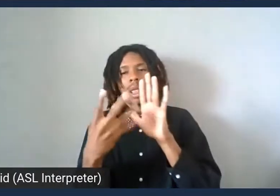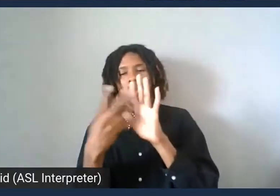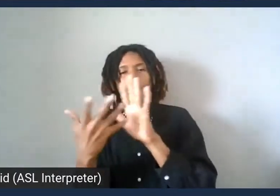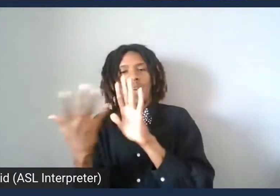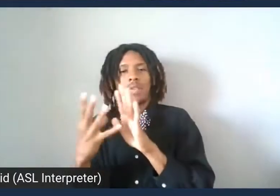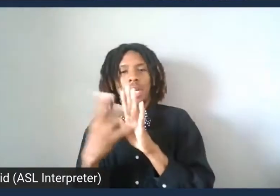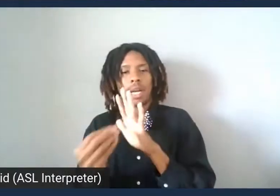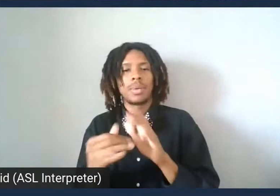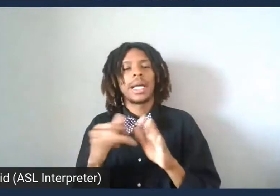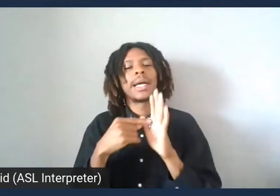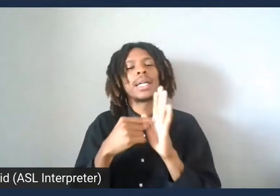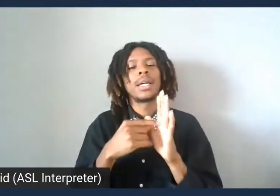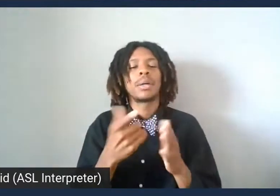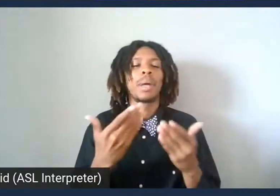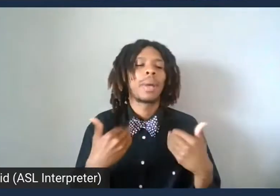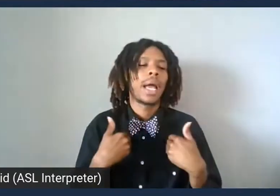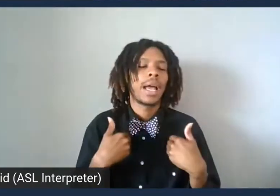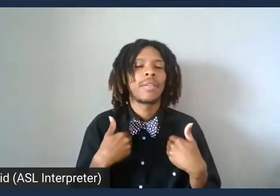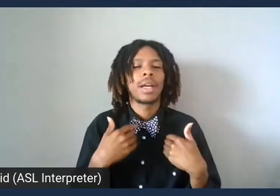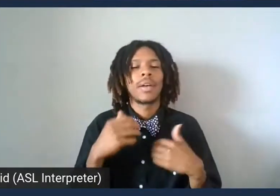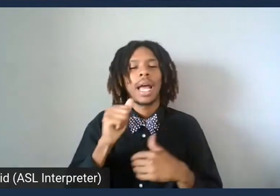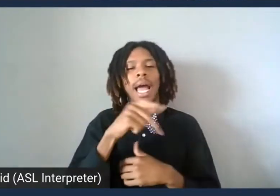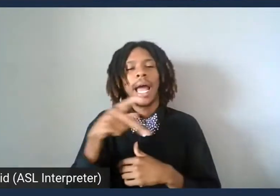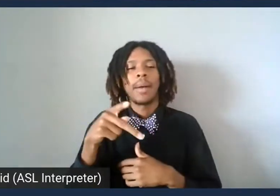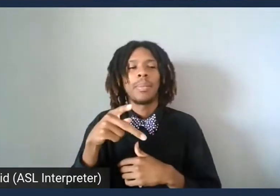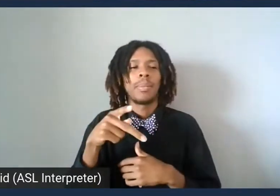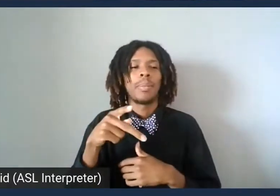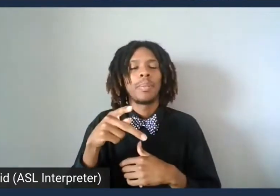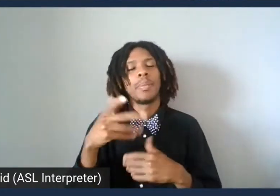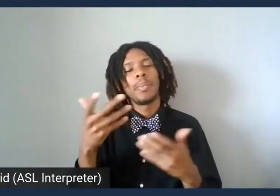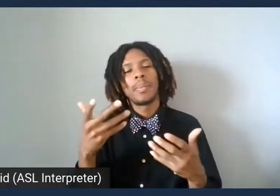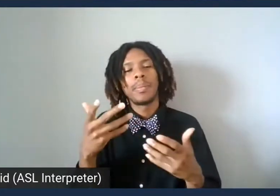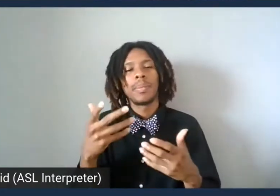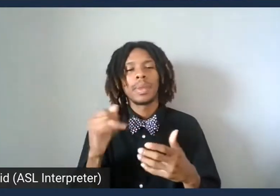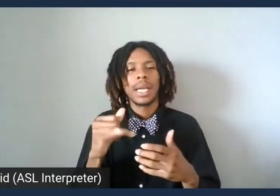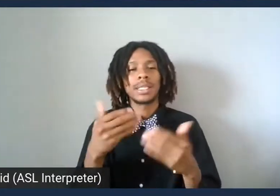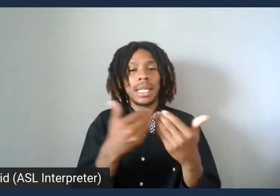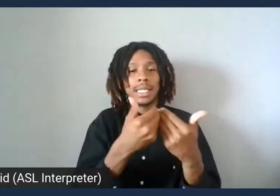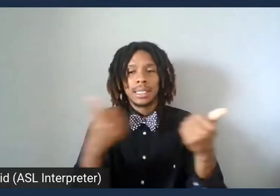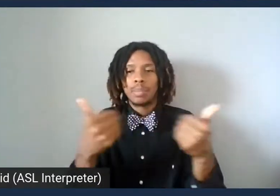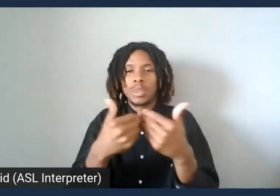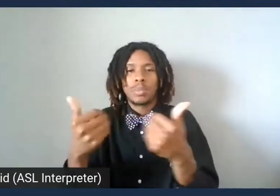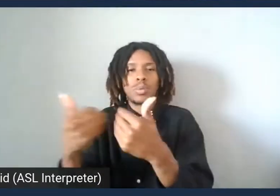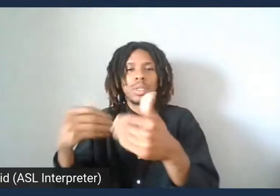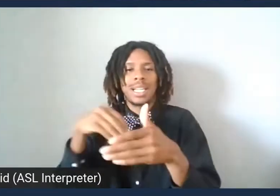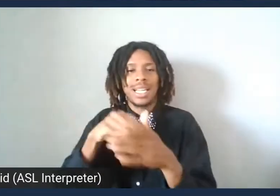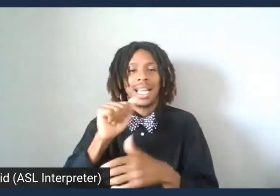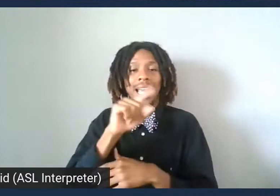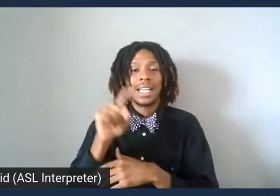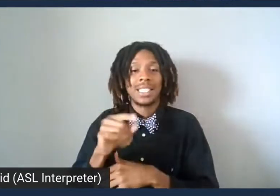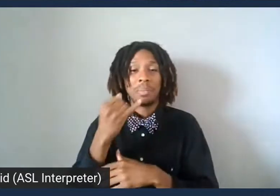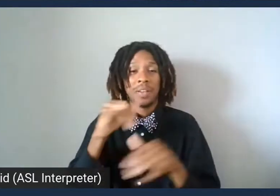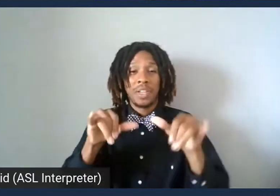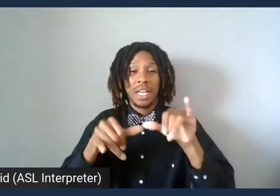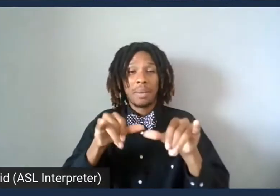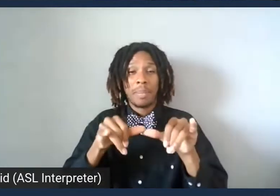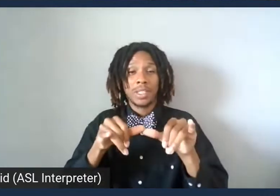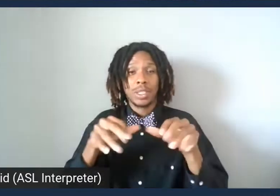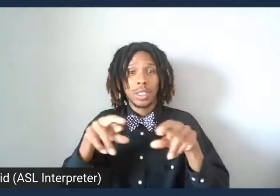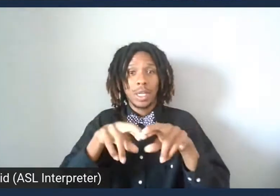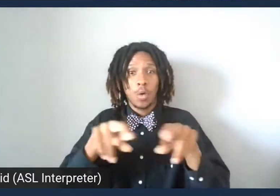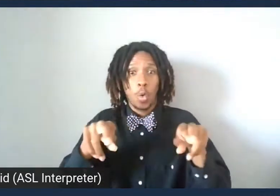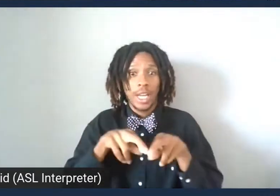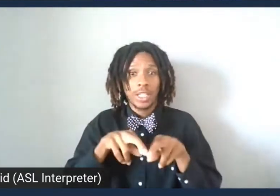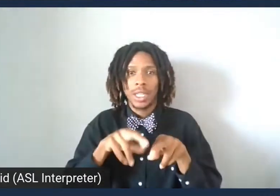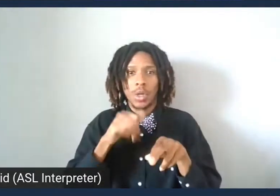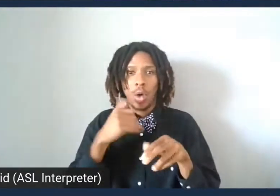example, you might have an application that is that's partitioned across AZs, but if your metrics are regional, then you won't have